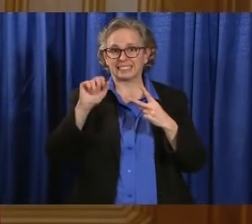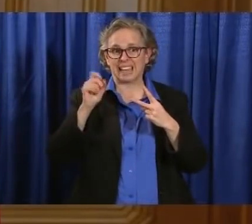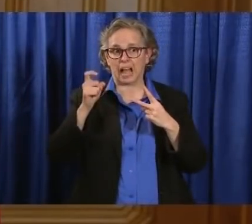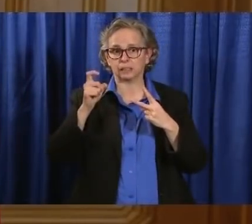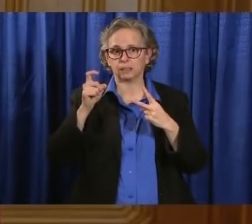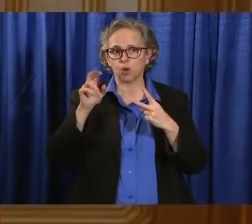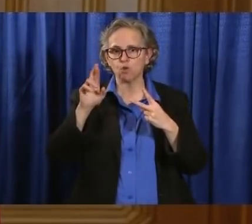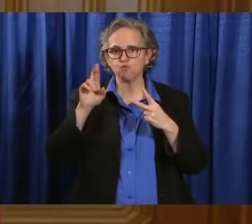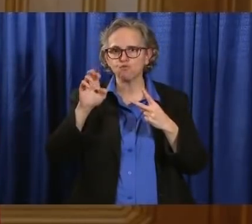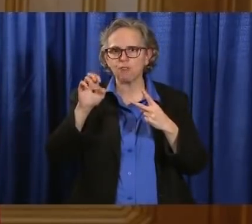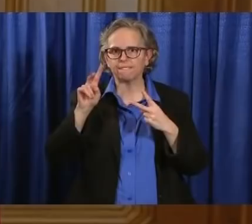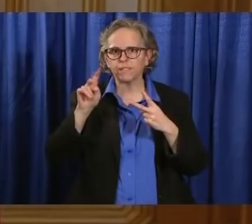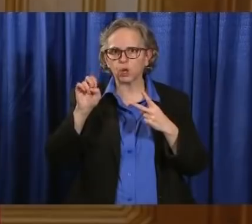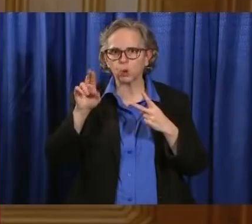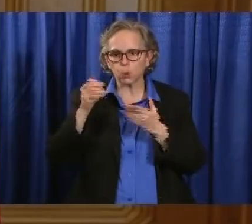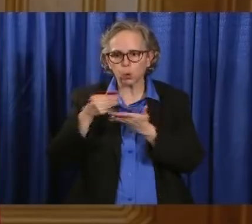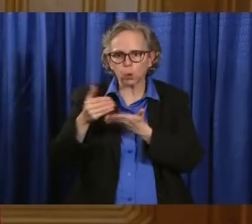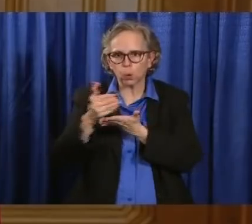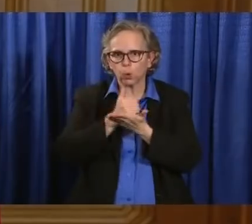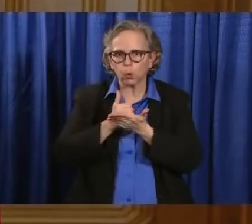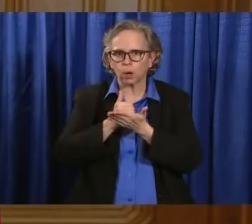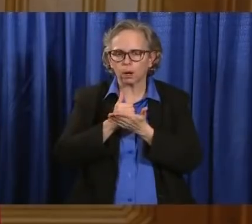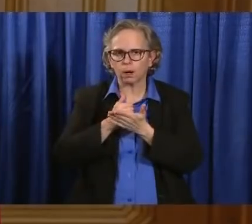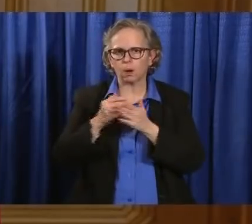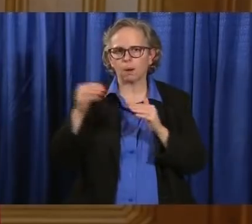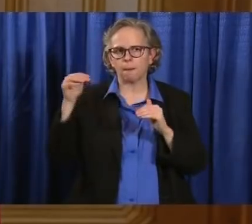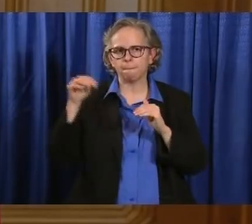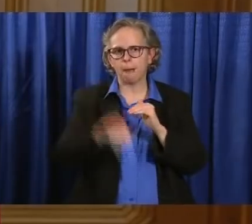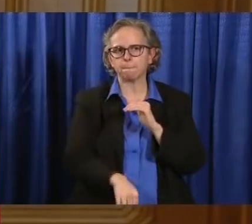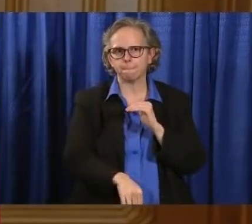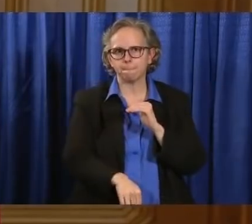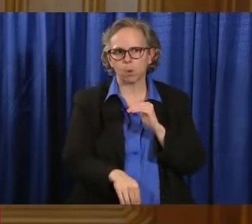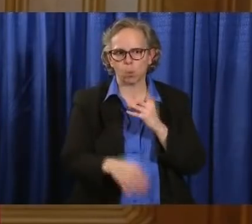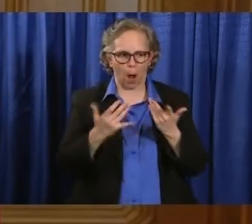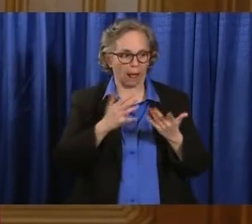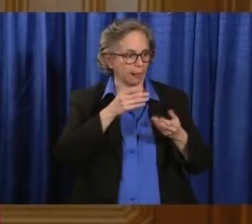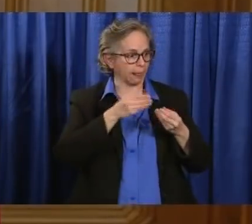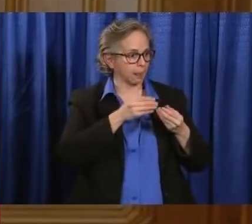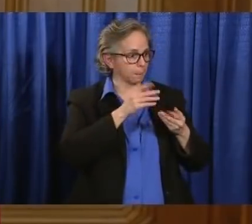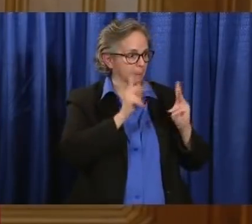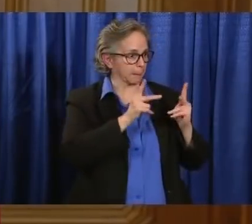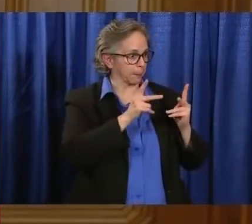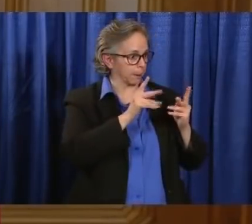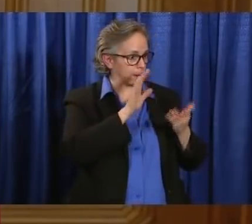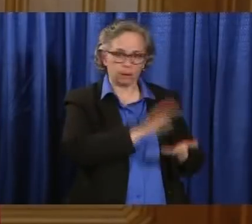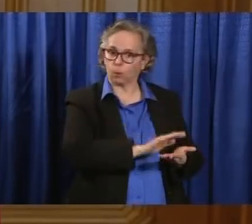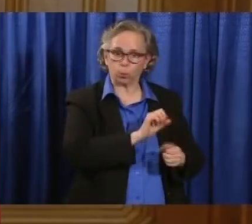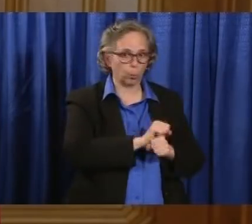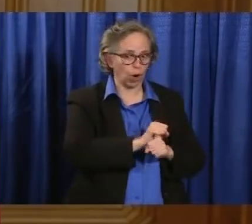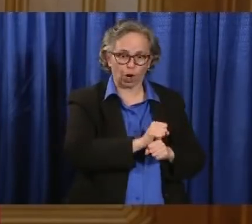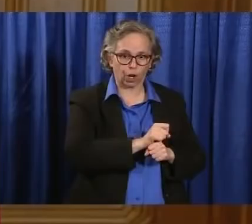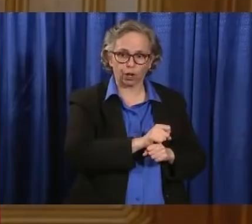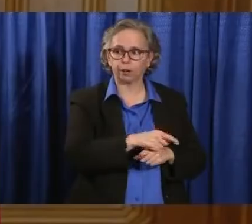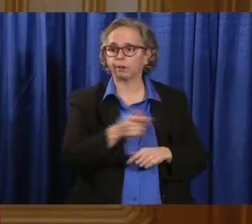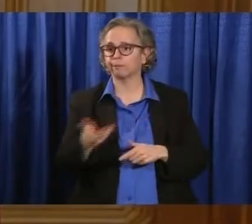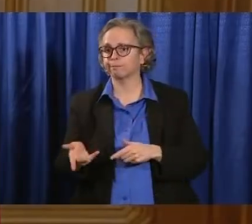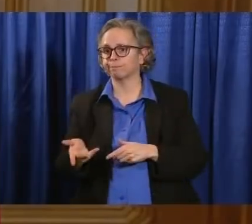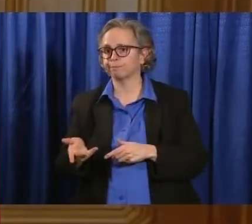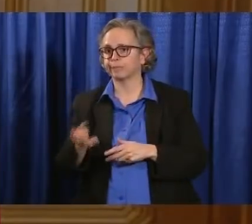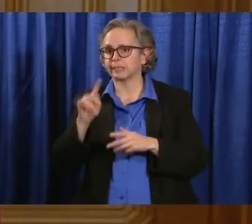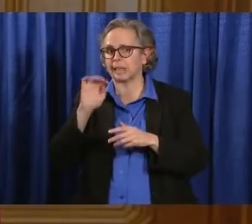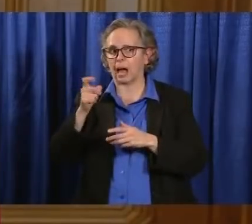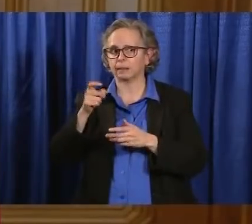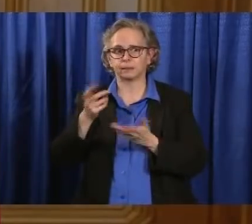obvious one where I have some numbers on, I think our gasoline consumption is down 30 to